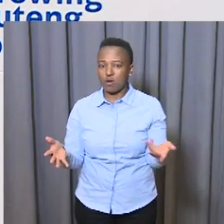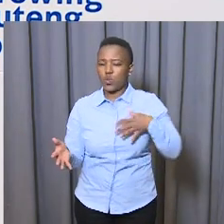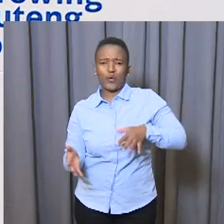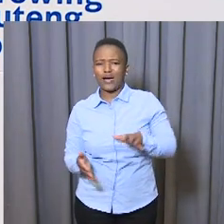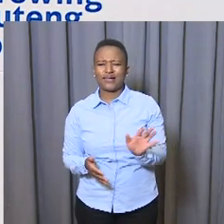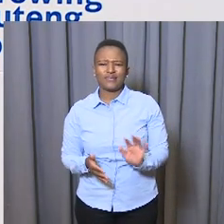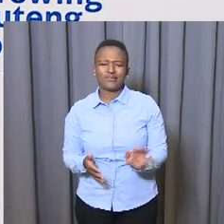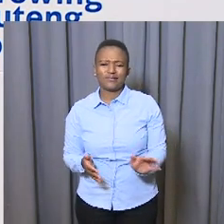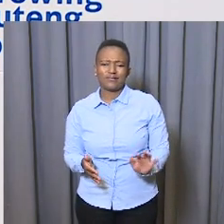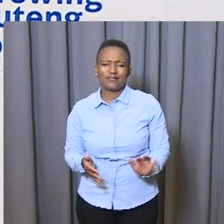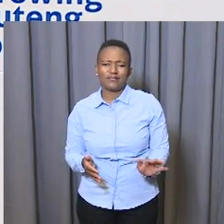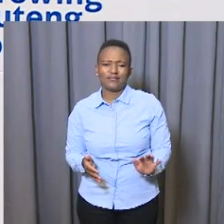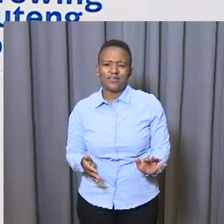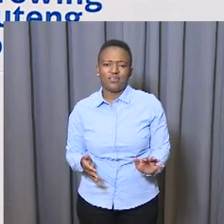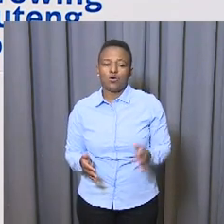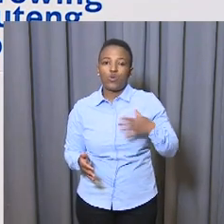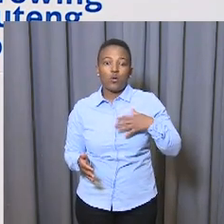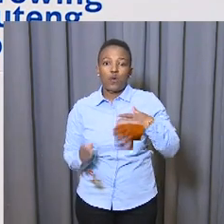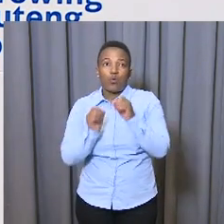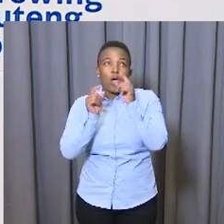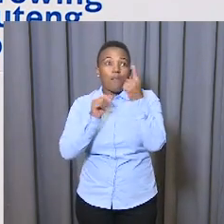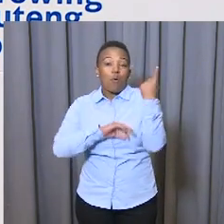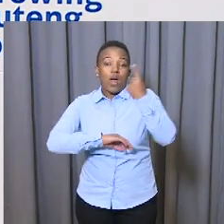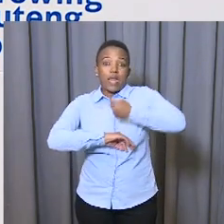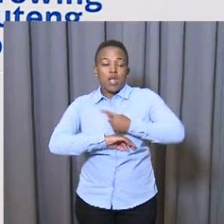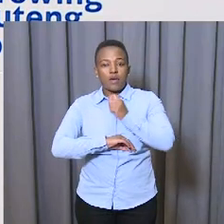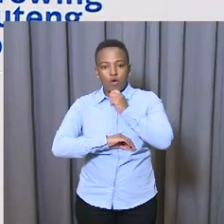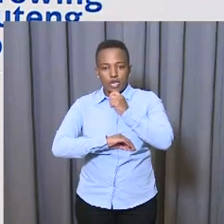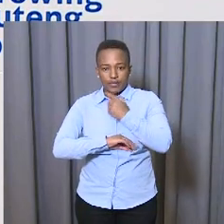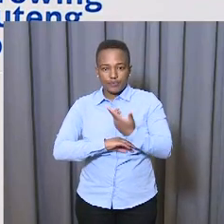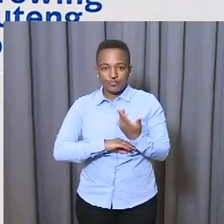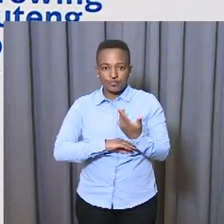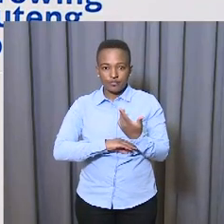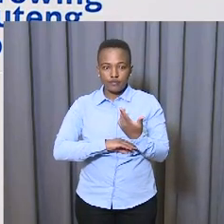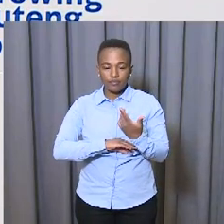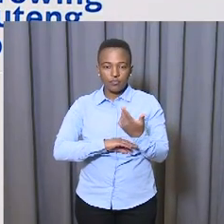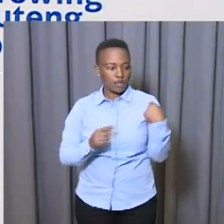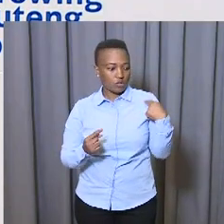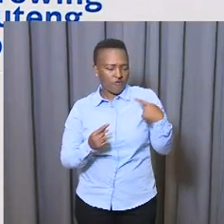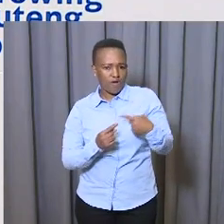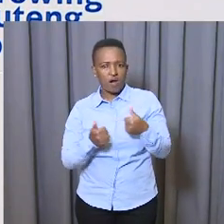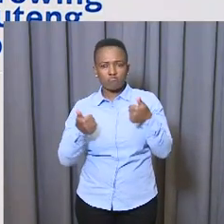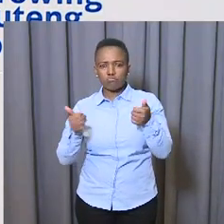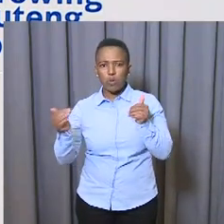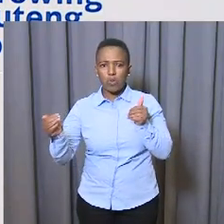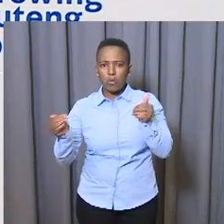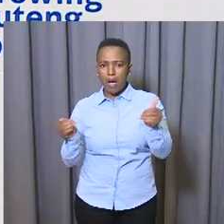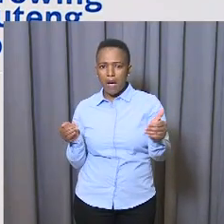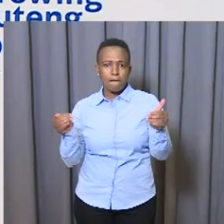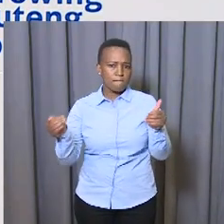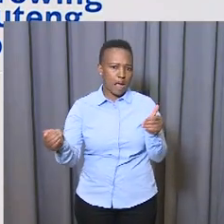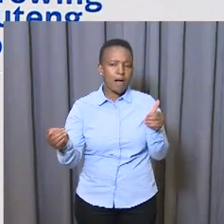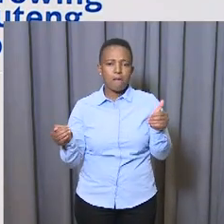outbreaks. We don't want to wake up one morning that now we, so far we have been managing, Sondaiso, you are right, we have